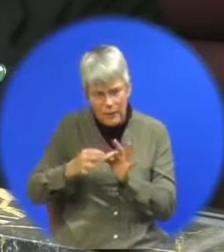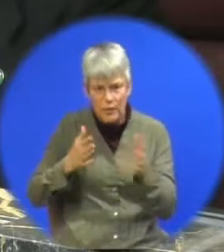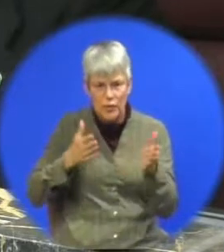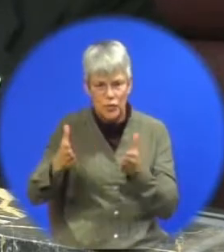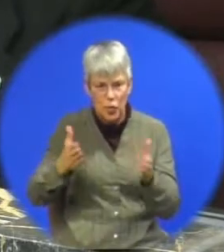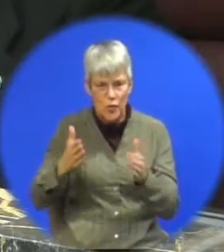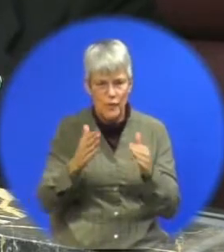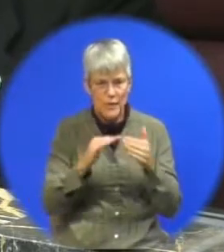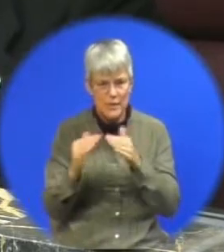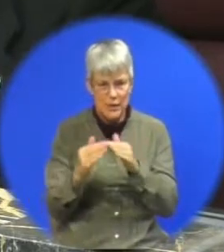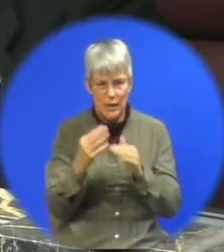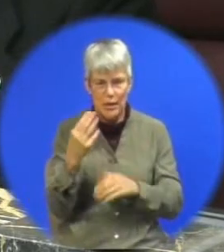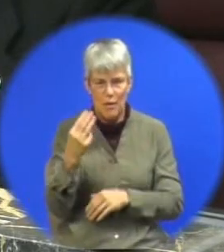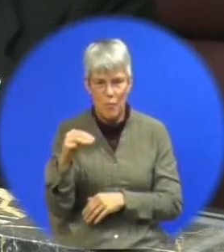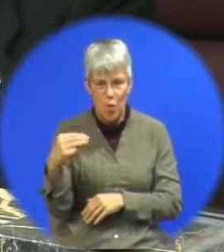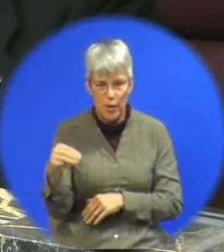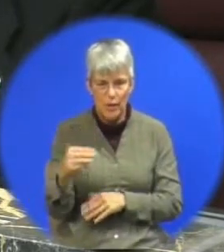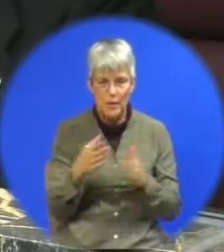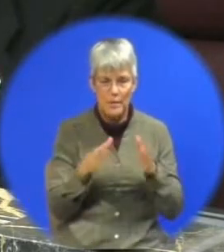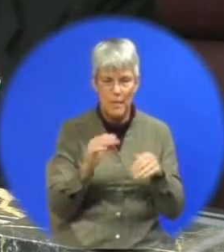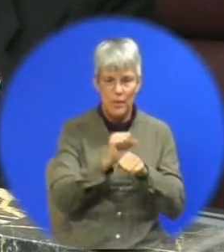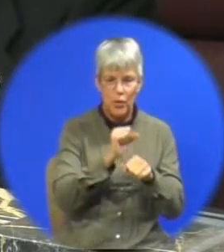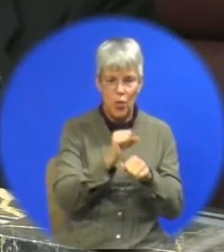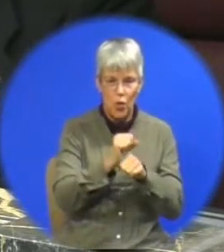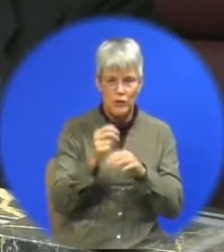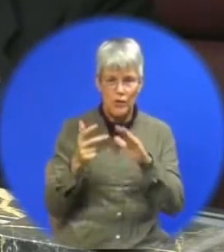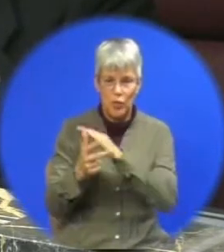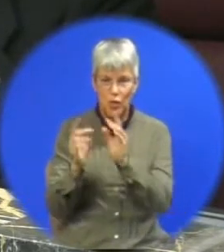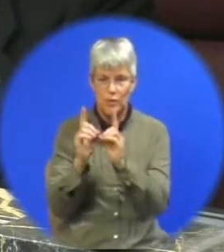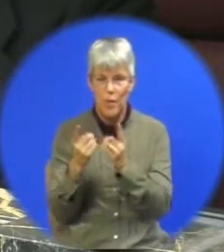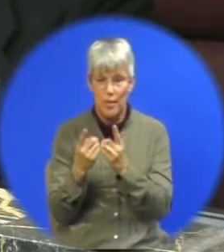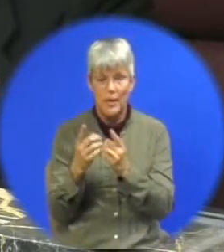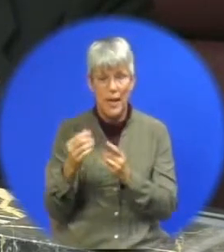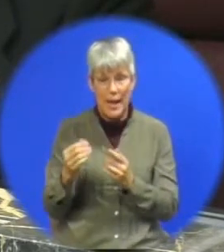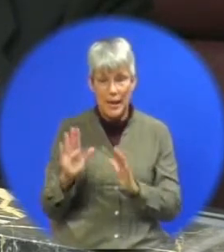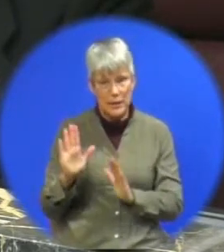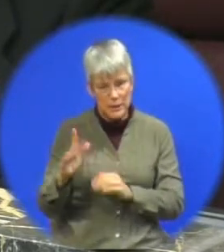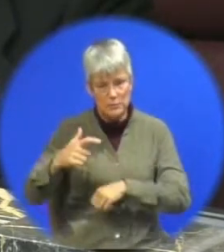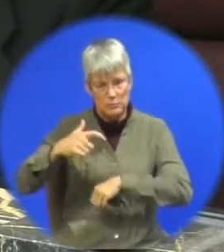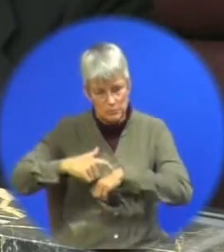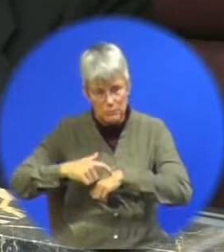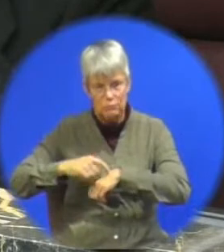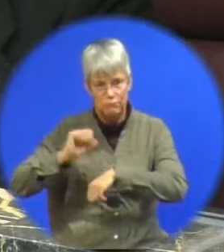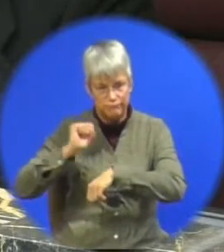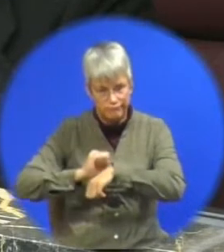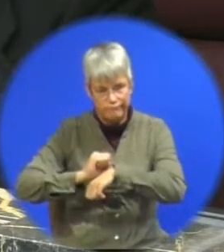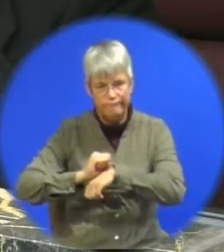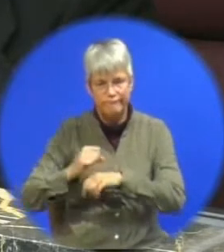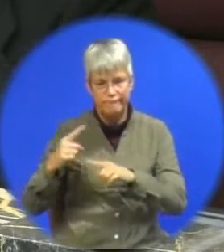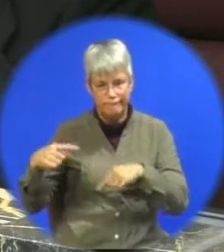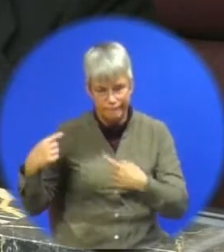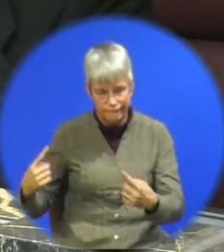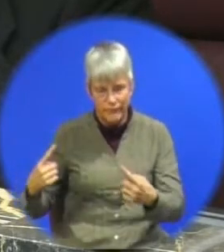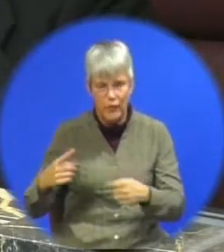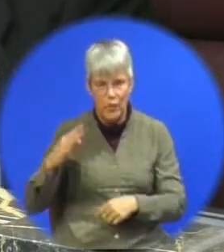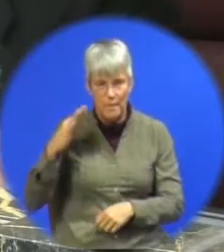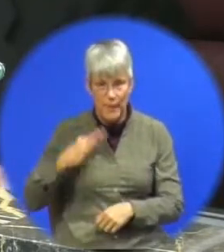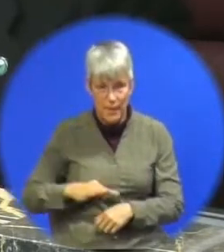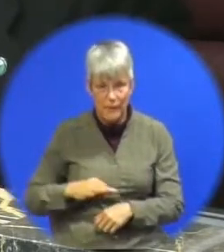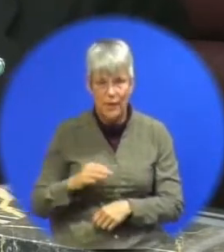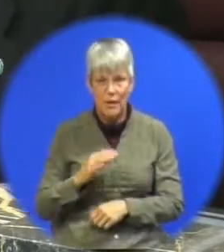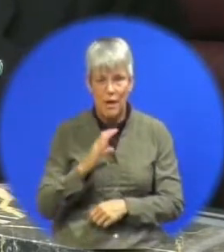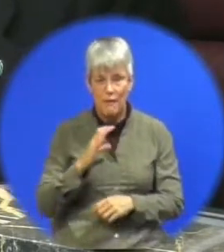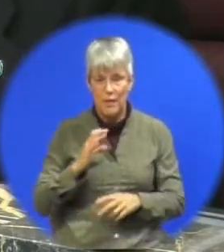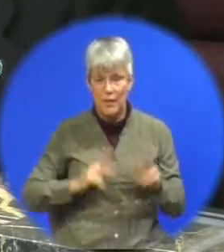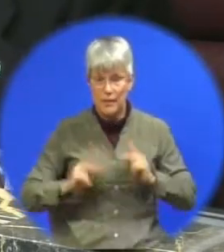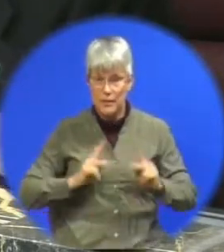in the Public Works and Garage Department and has given of his time and efforts for the benefit of the citizens of